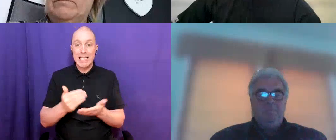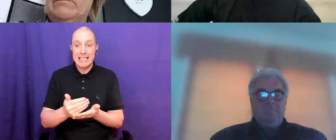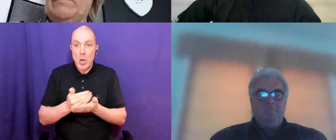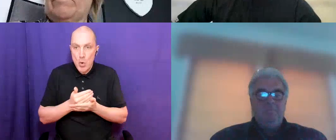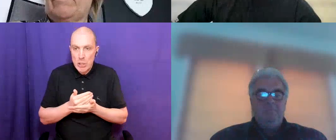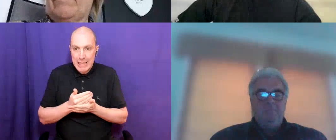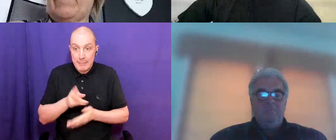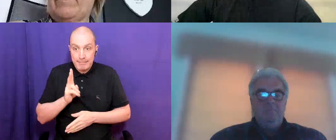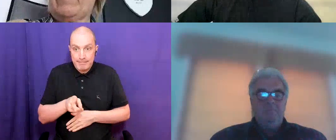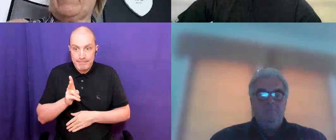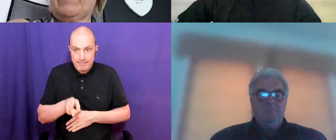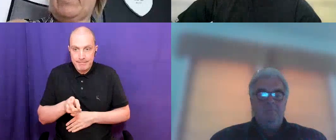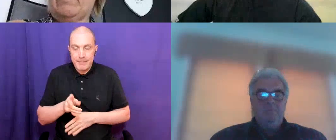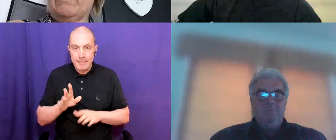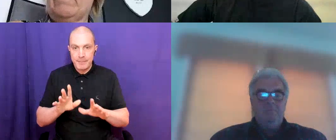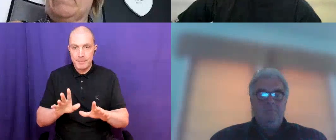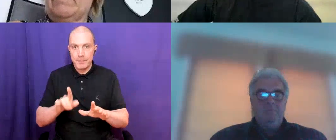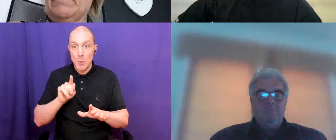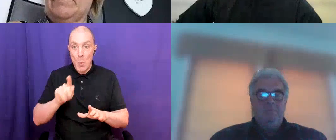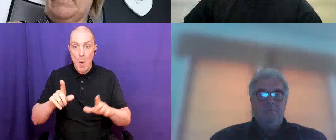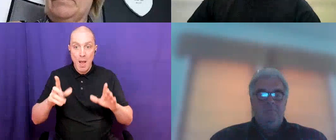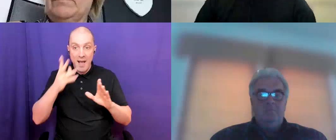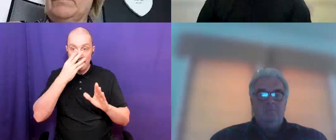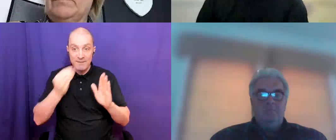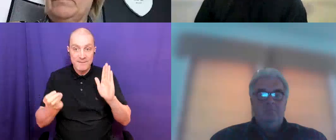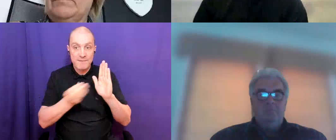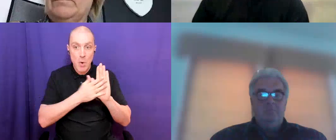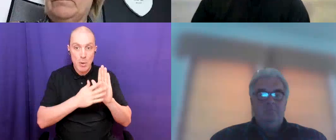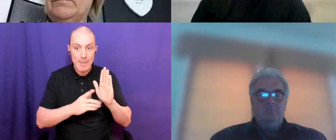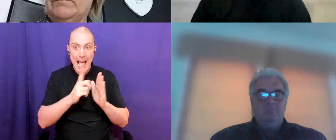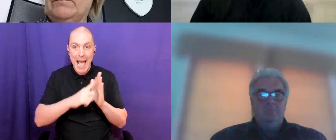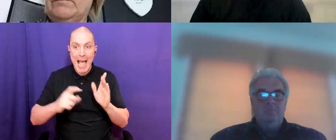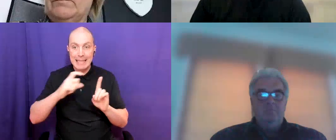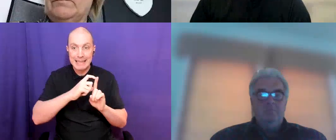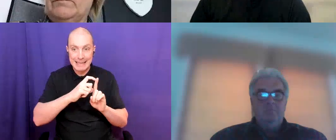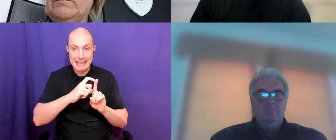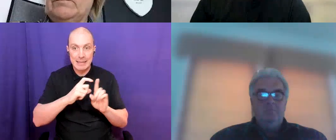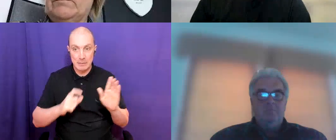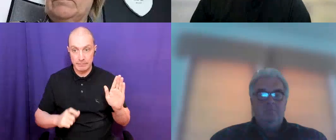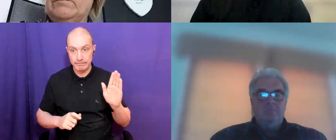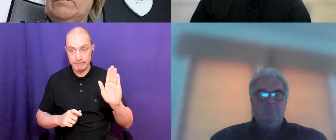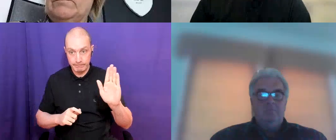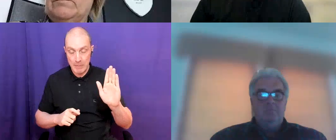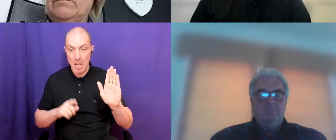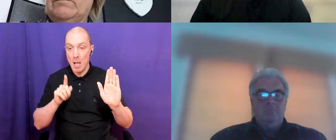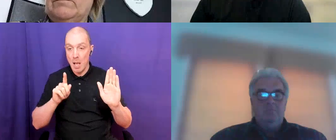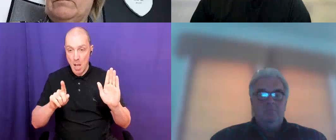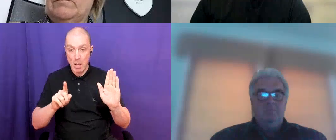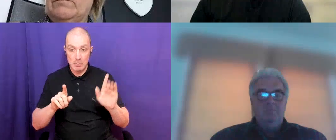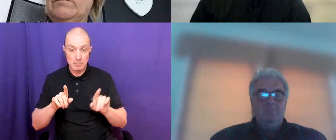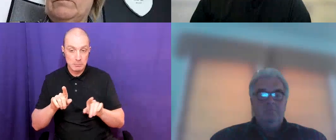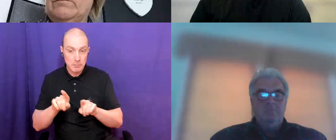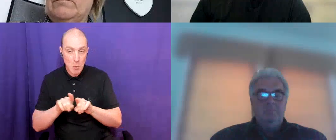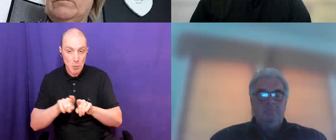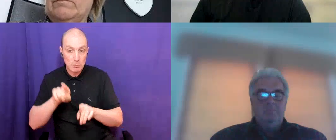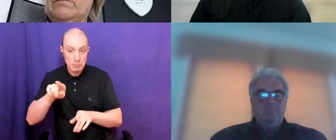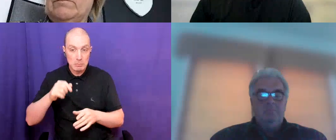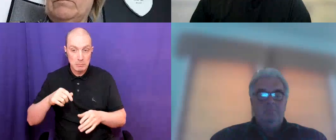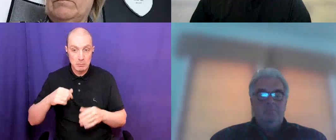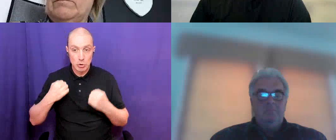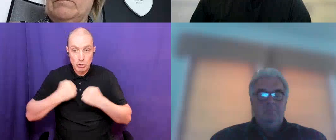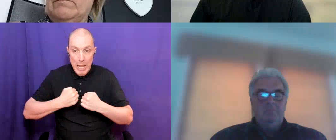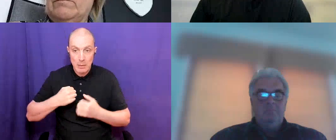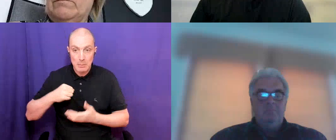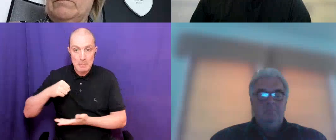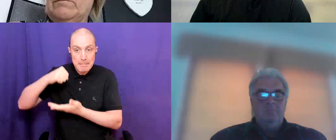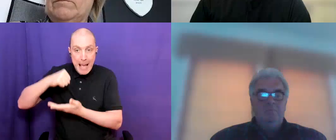addition to the photographic ID, in line with other public events, checks may be requested for bags and bulky jackets for anybody